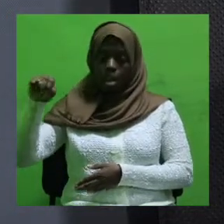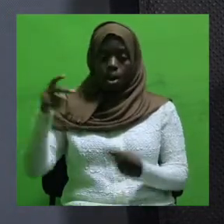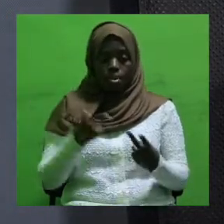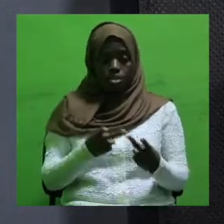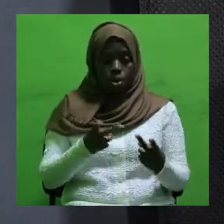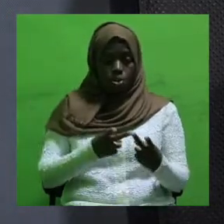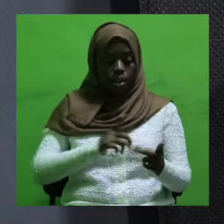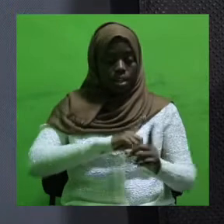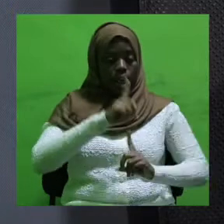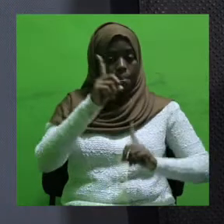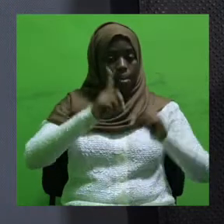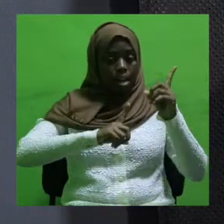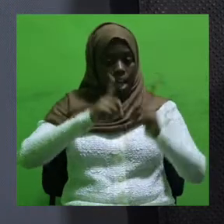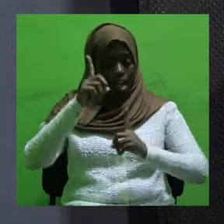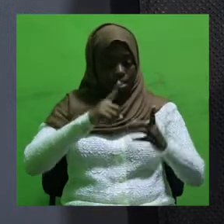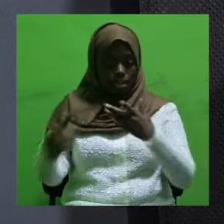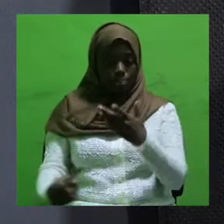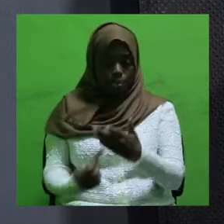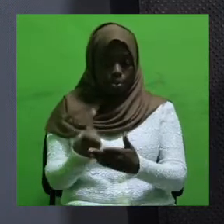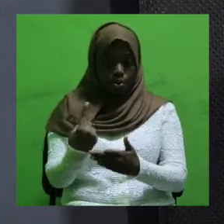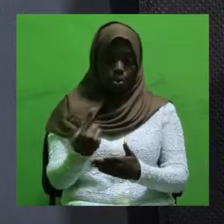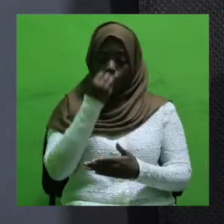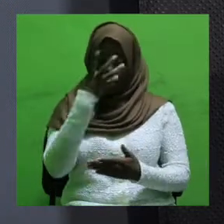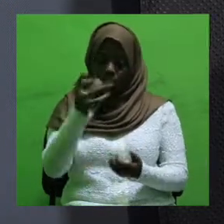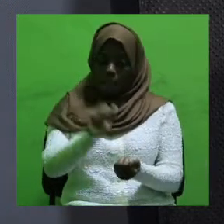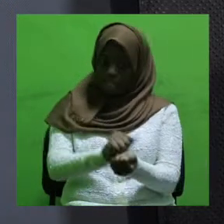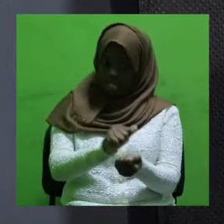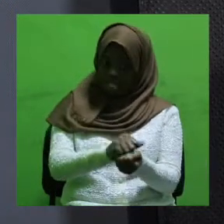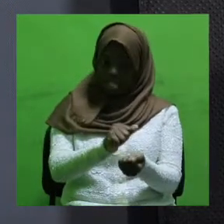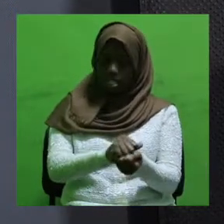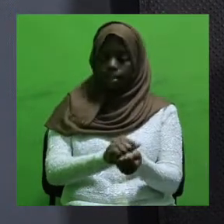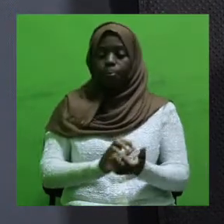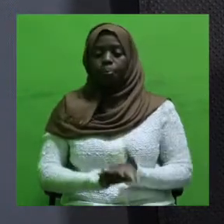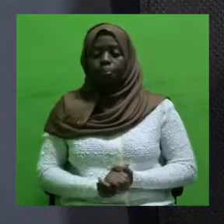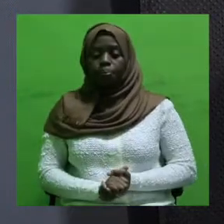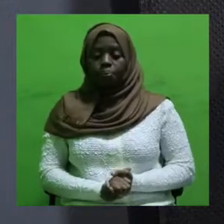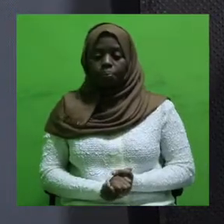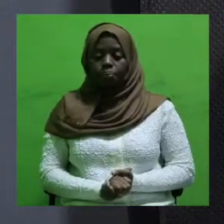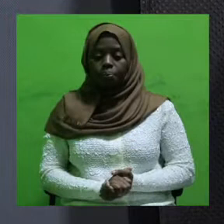But we all know that also plants excrete as they produce these materials.